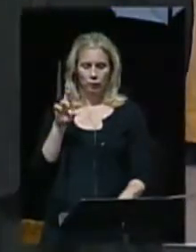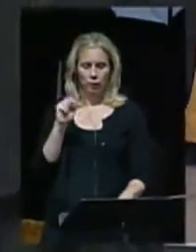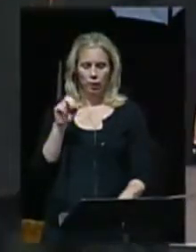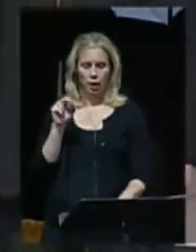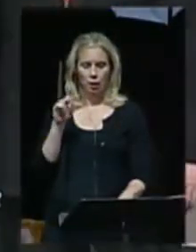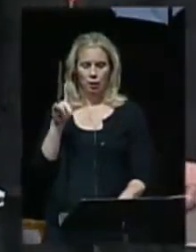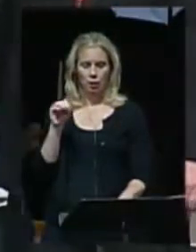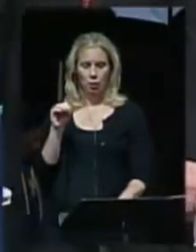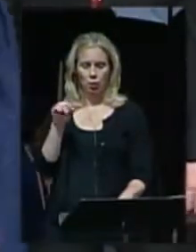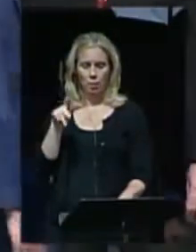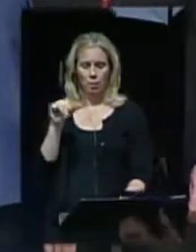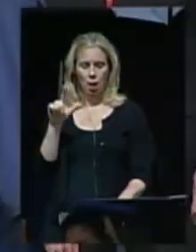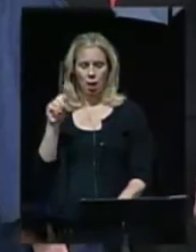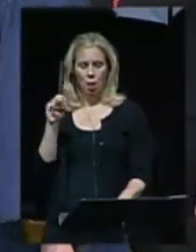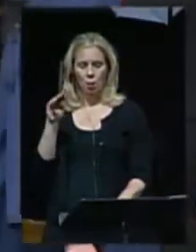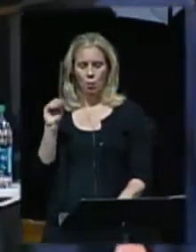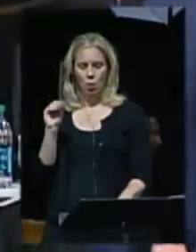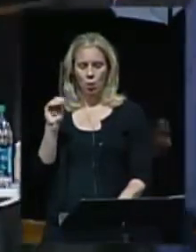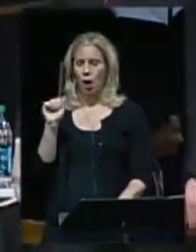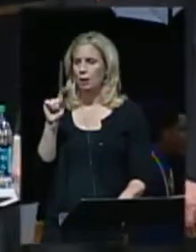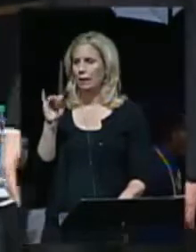Fernando Palomo Atienza.